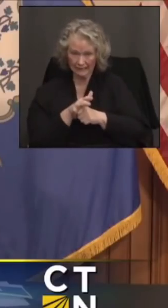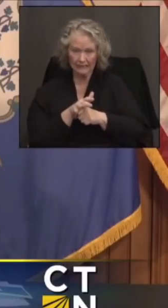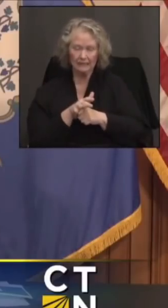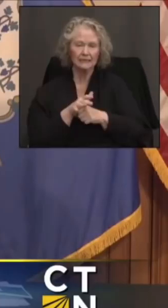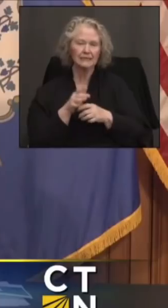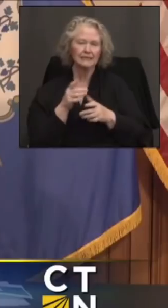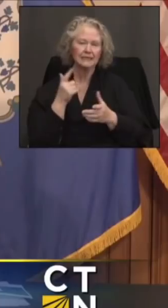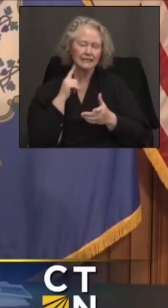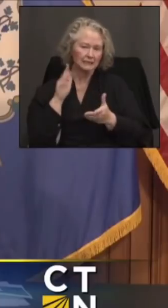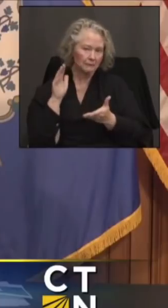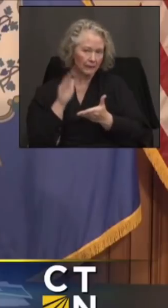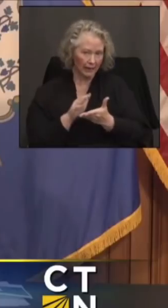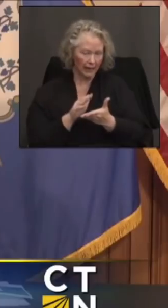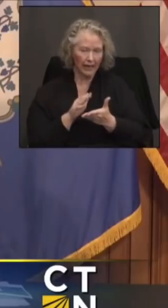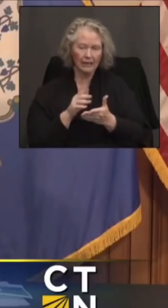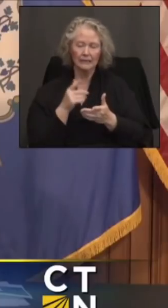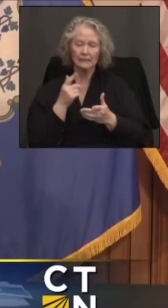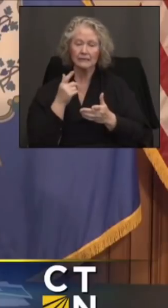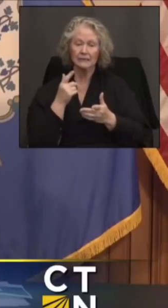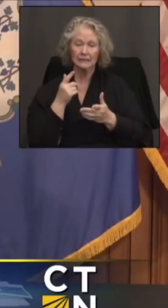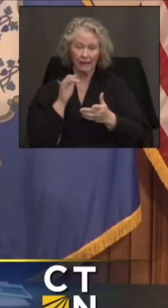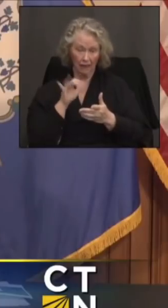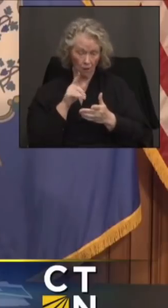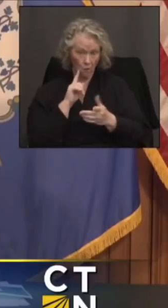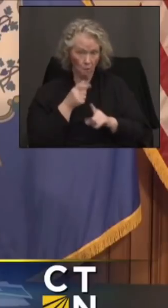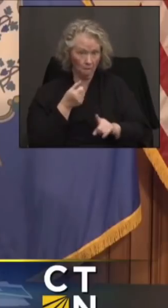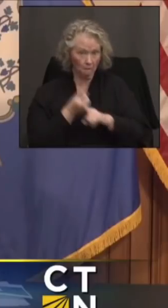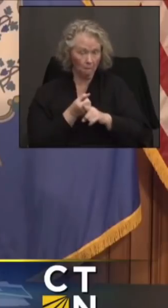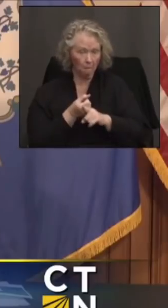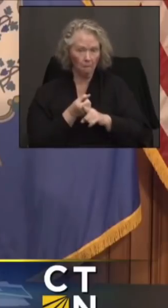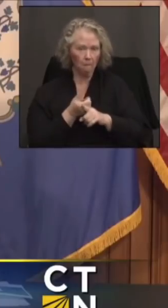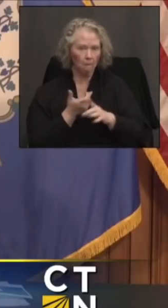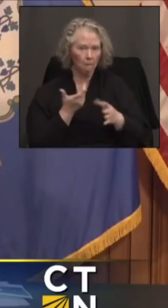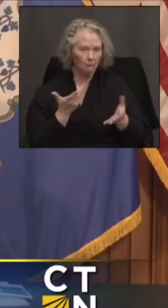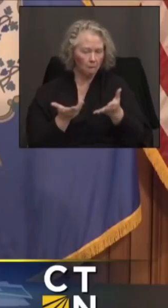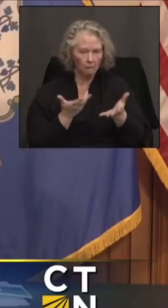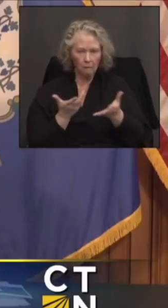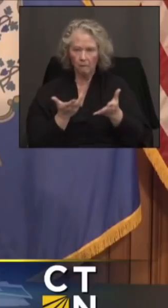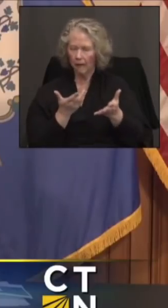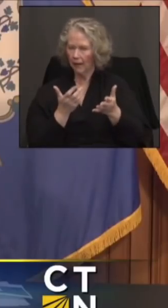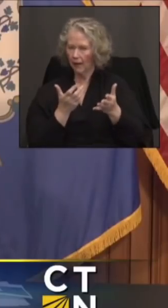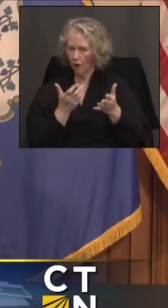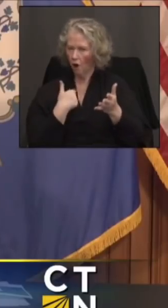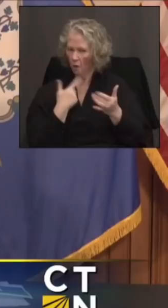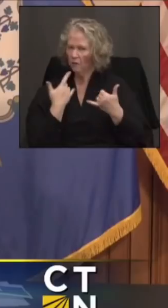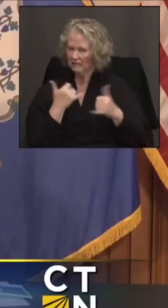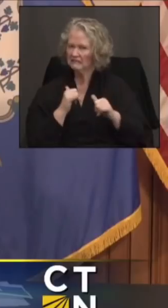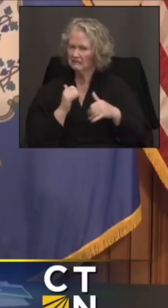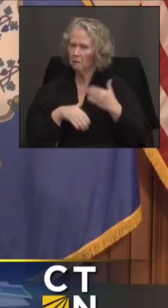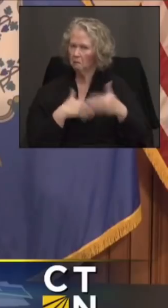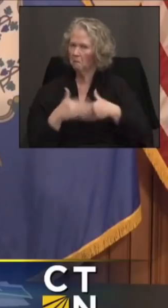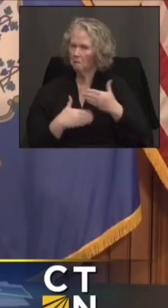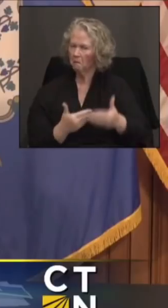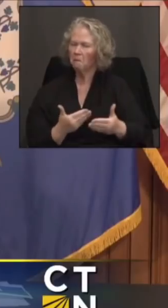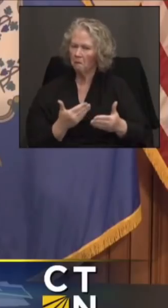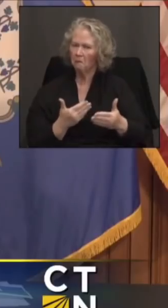couple fewer appointments next week. Is that going to have any effect on that? Or are we still good to go with the 60%